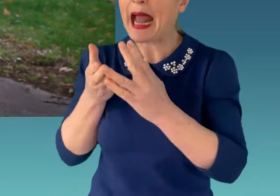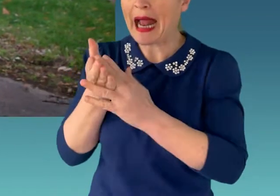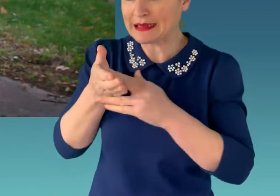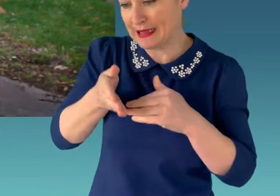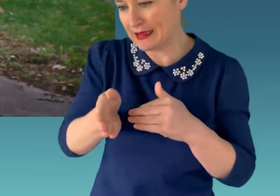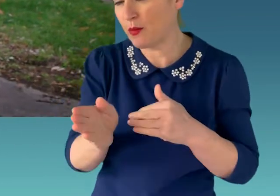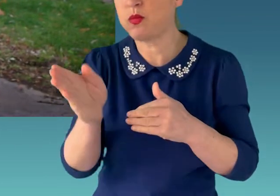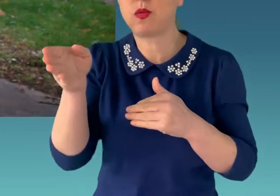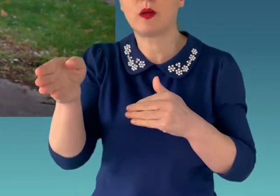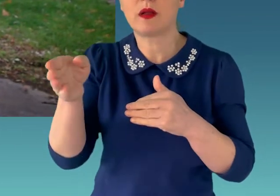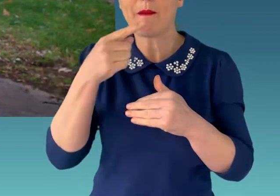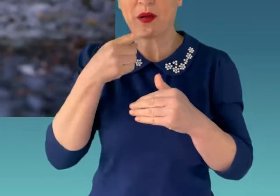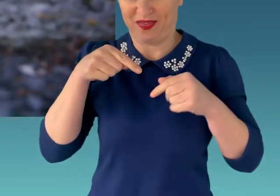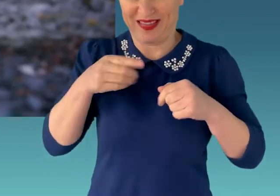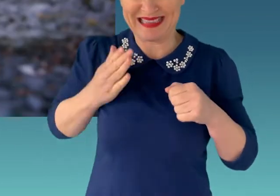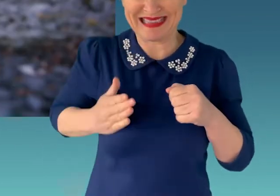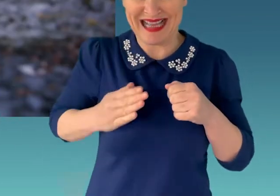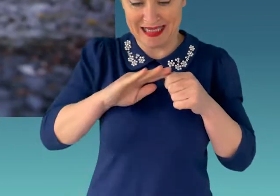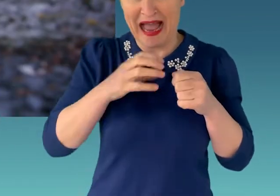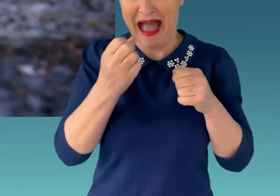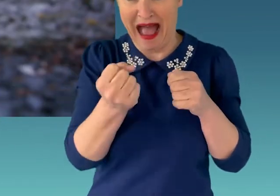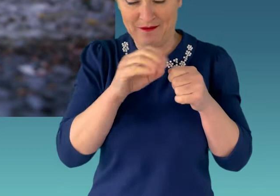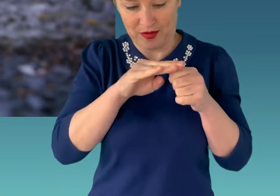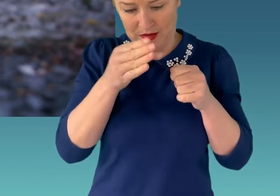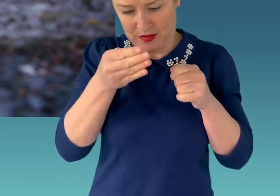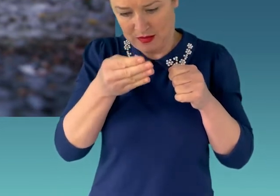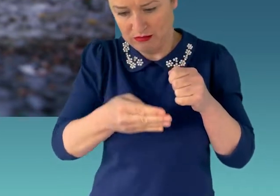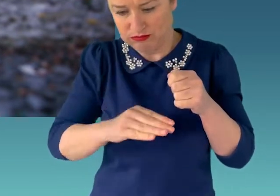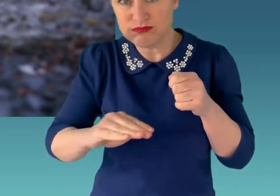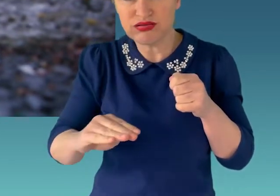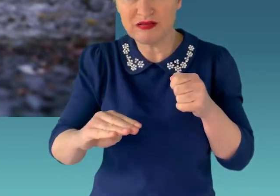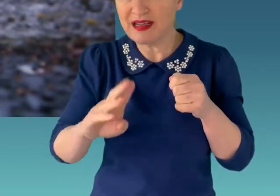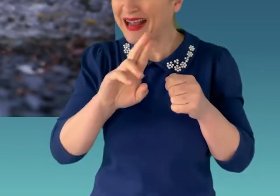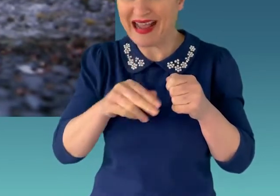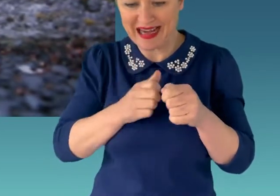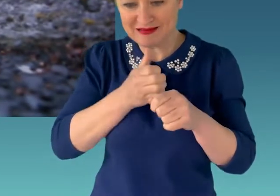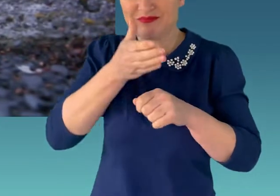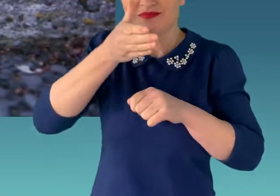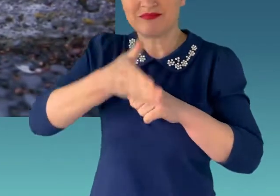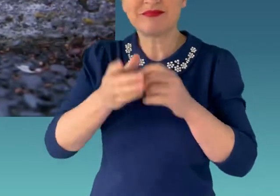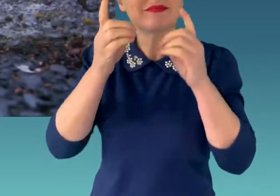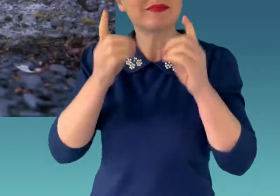that, but I can't get down because of this raised curb.